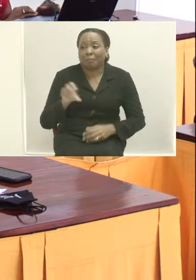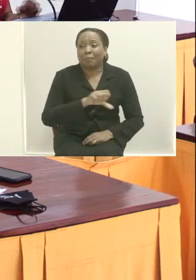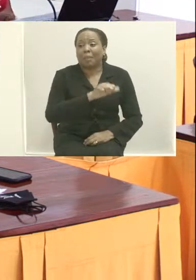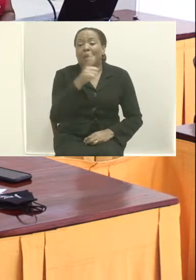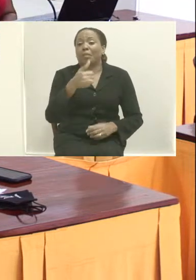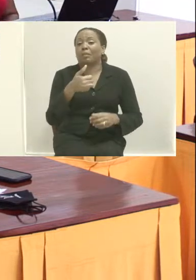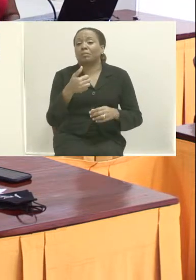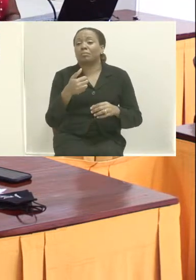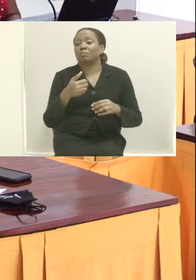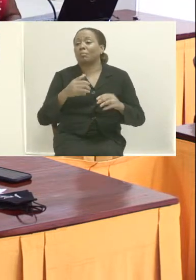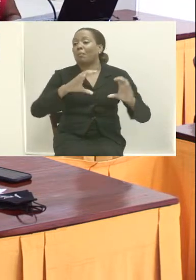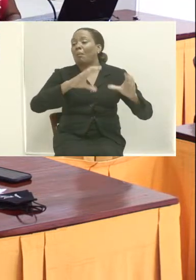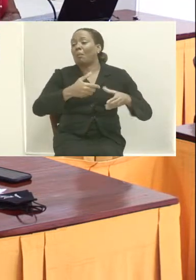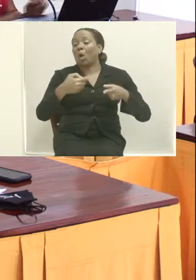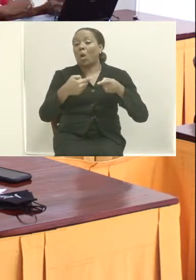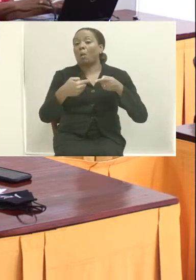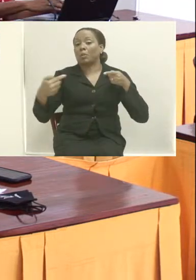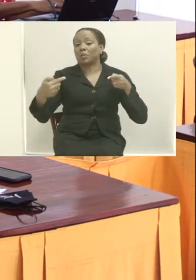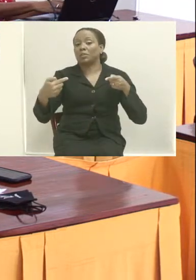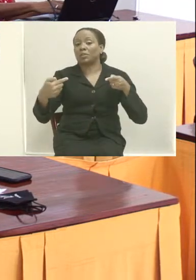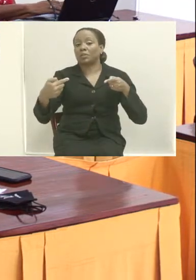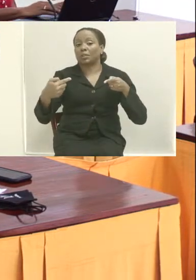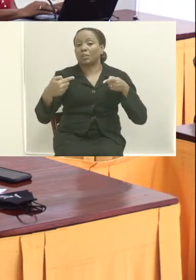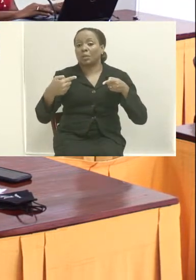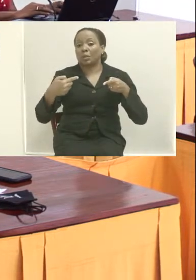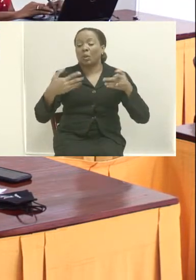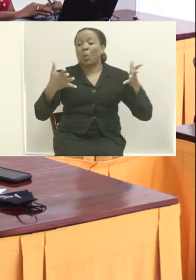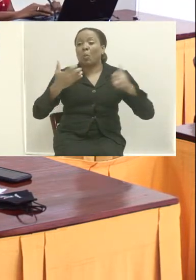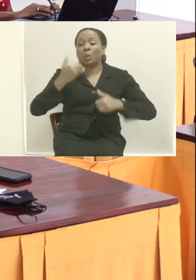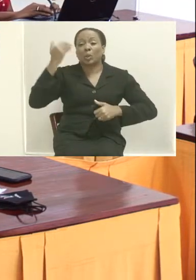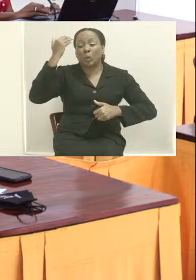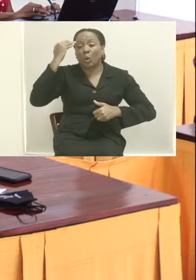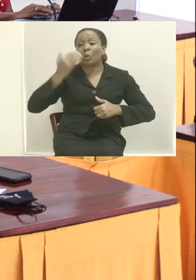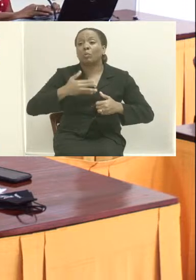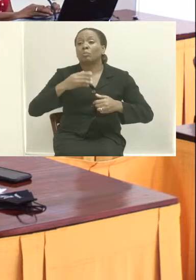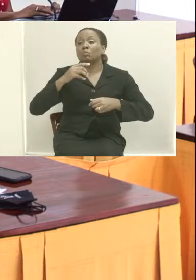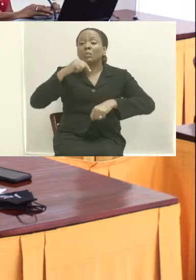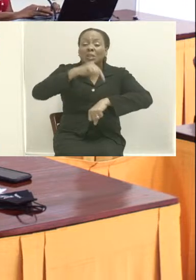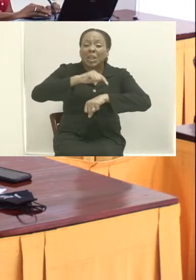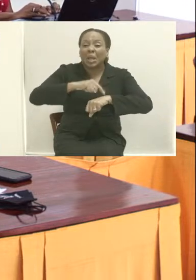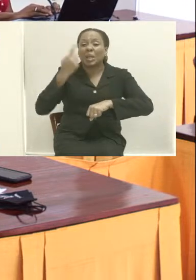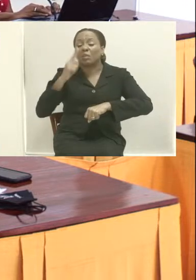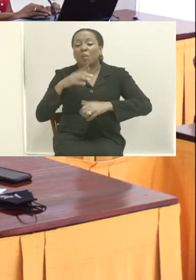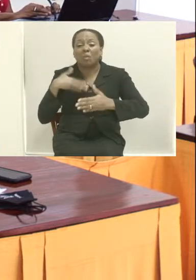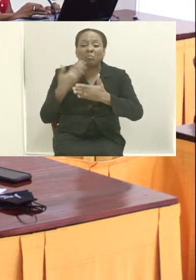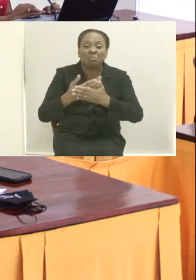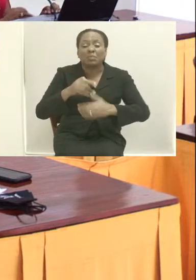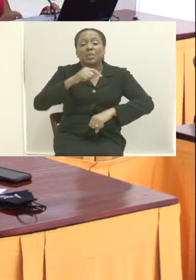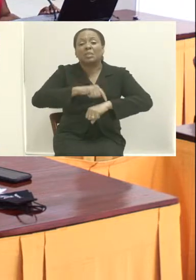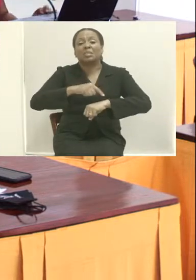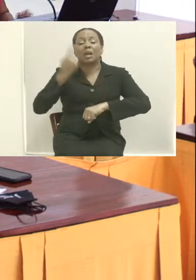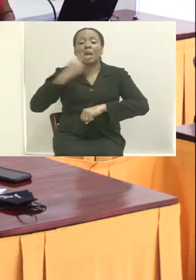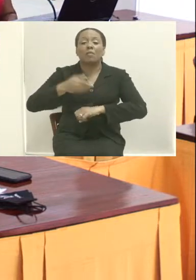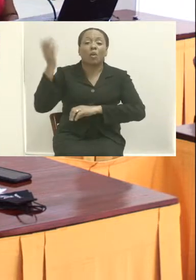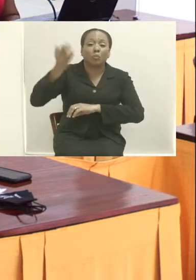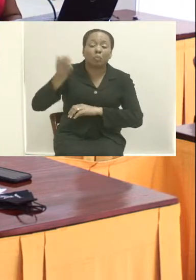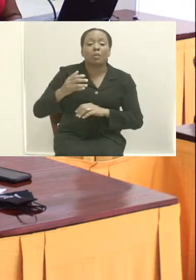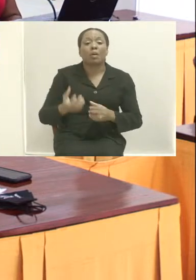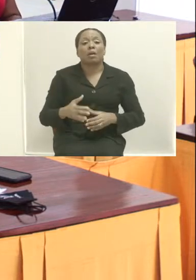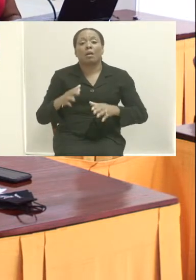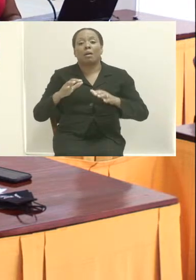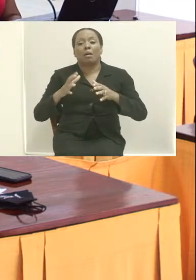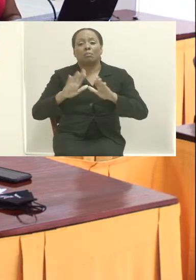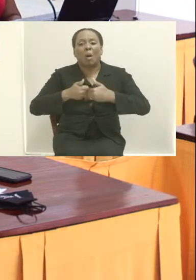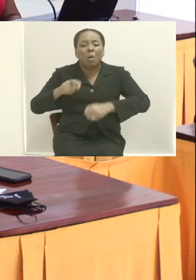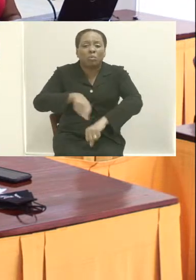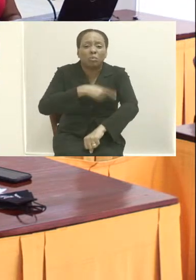effort to allow tempers to cool and reason to resume its seat, ma'am, I would attempt to have a little bit